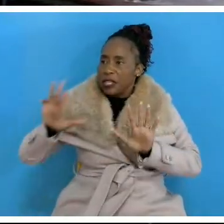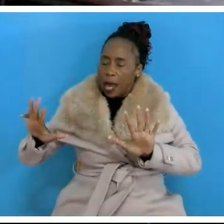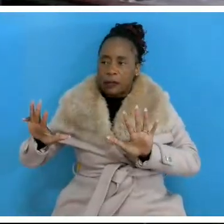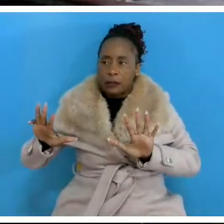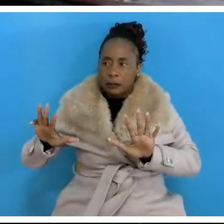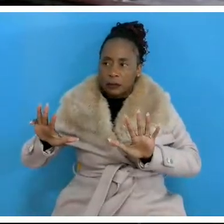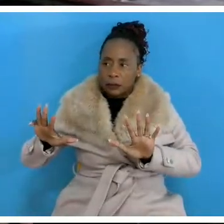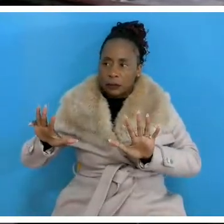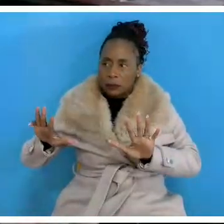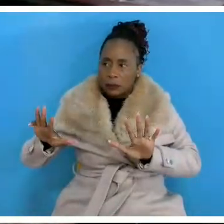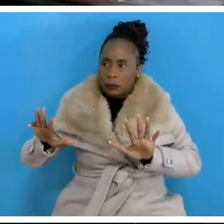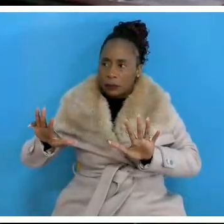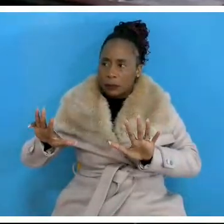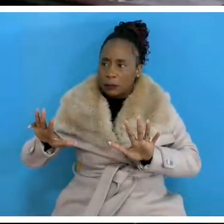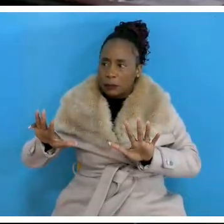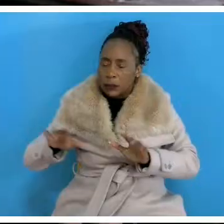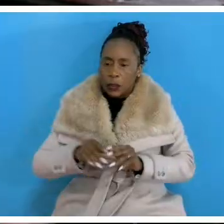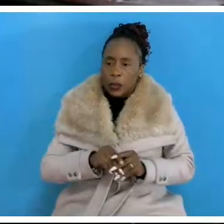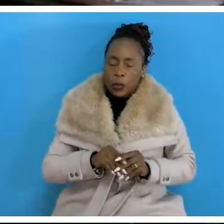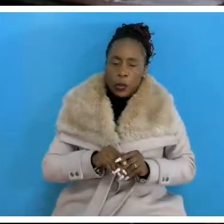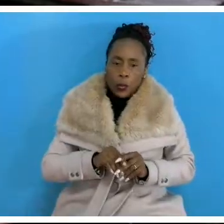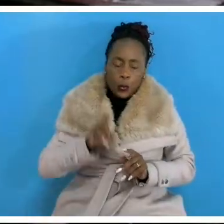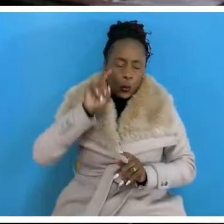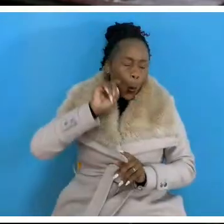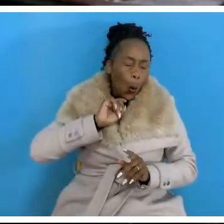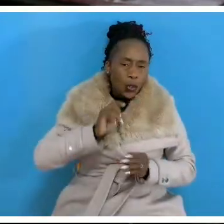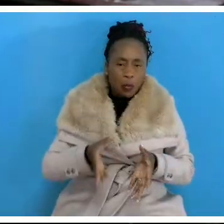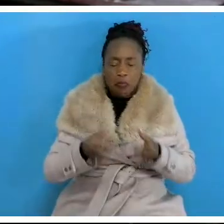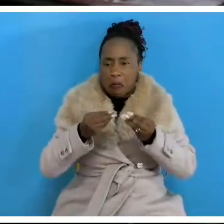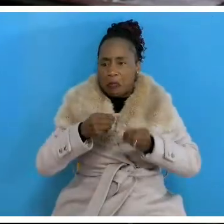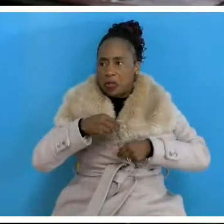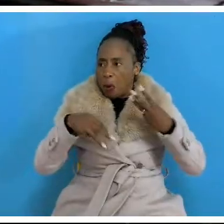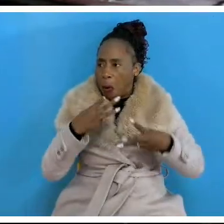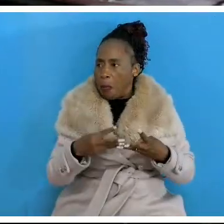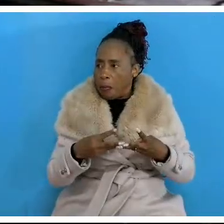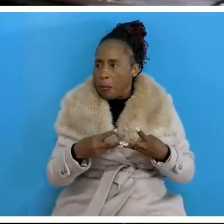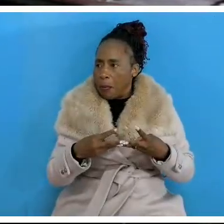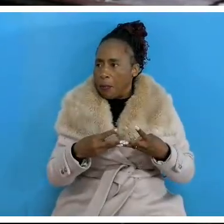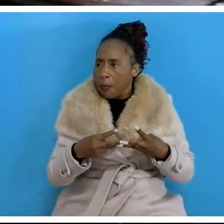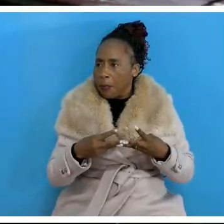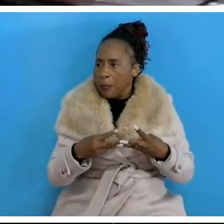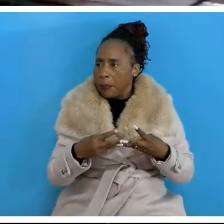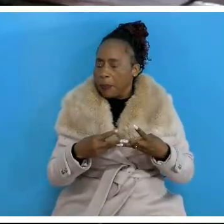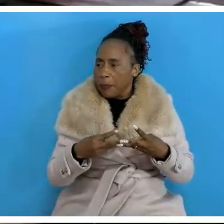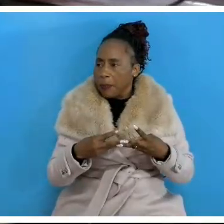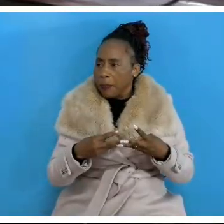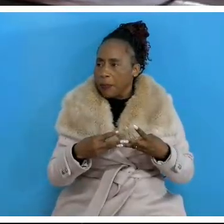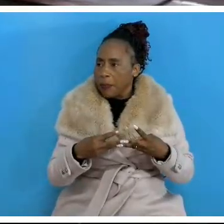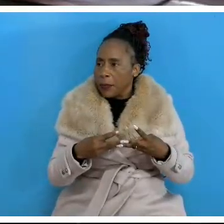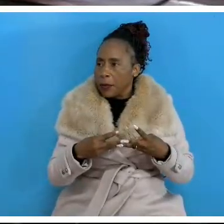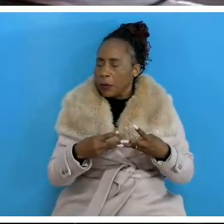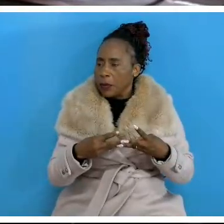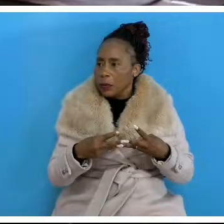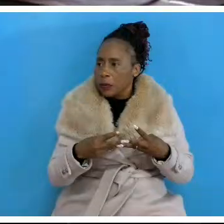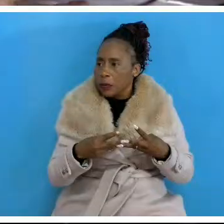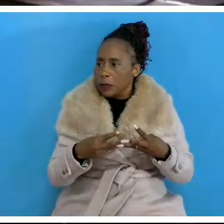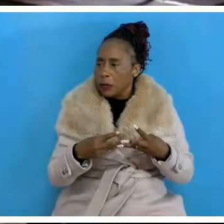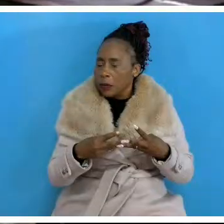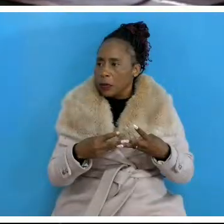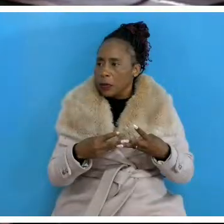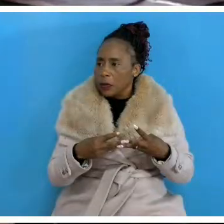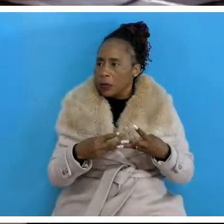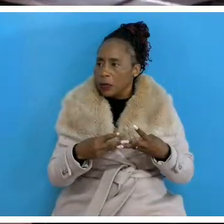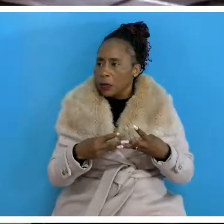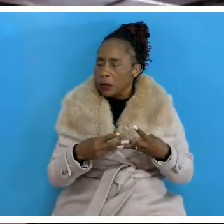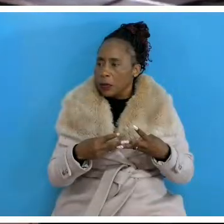of age. You're too old to get a job, and you are, and too young